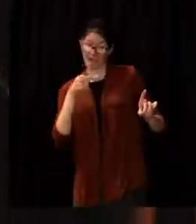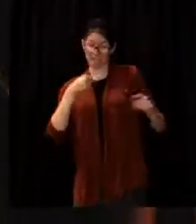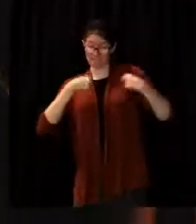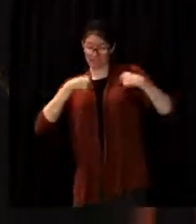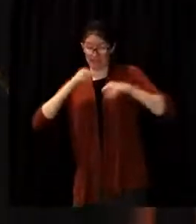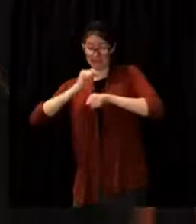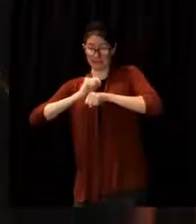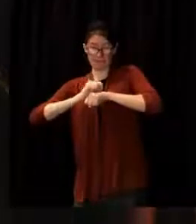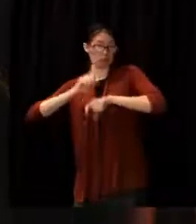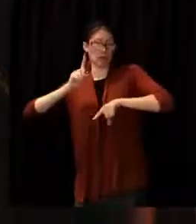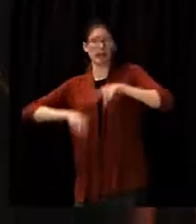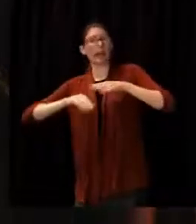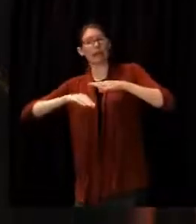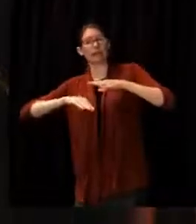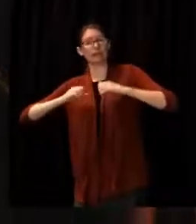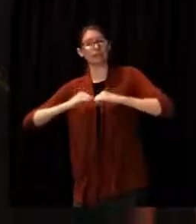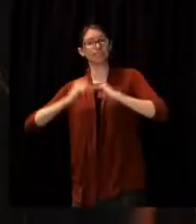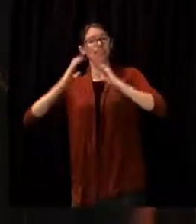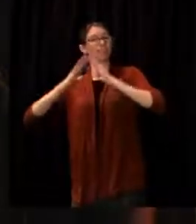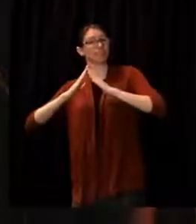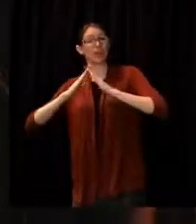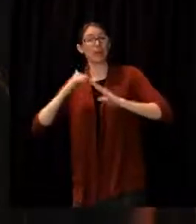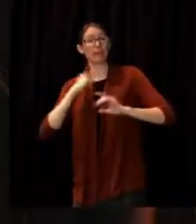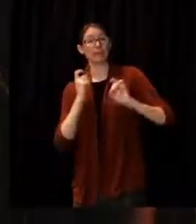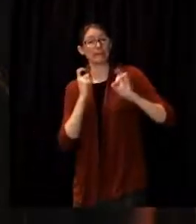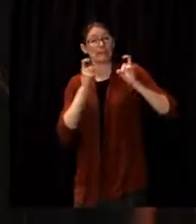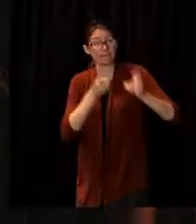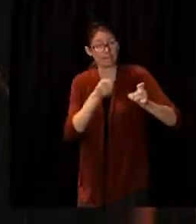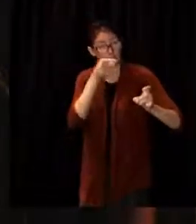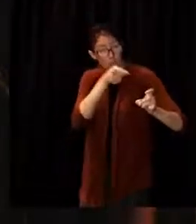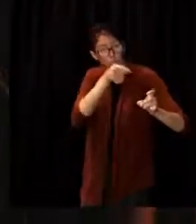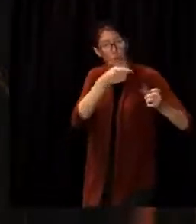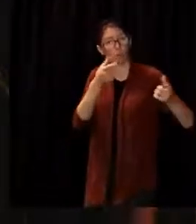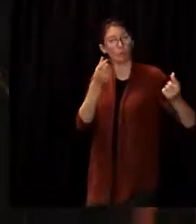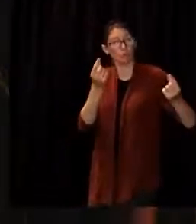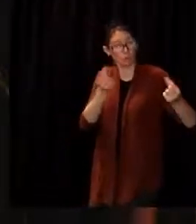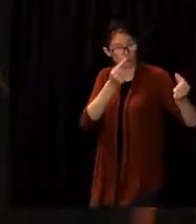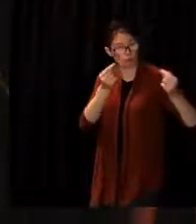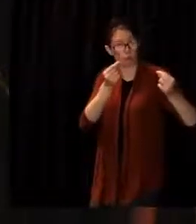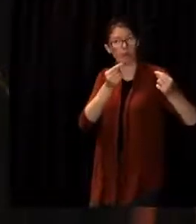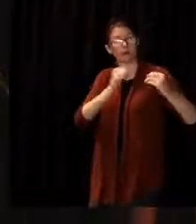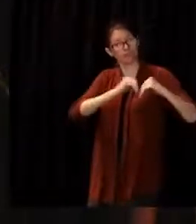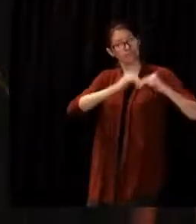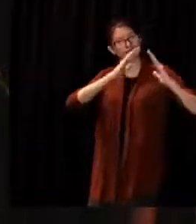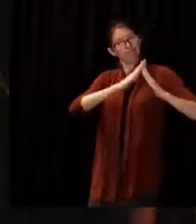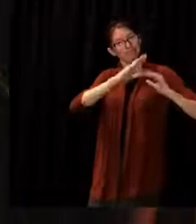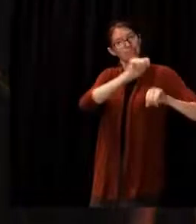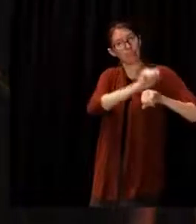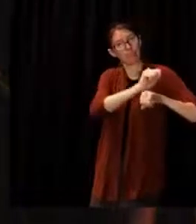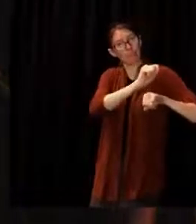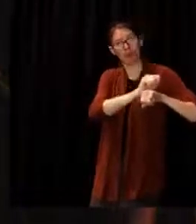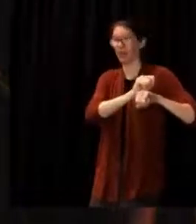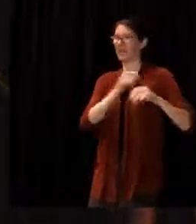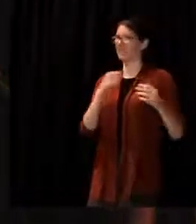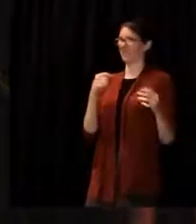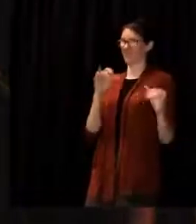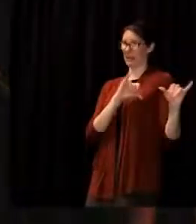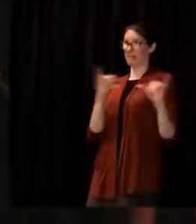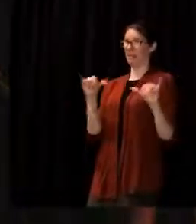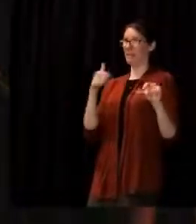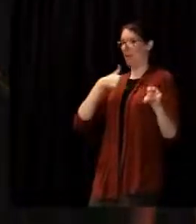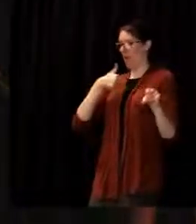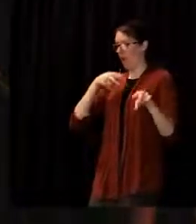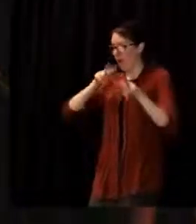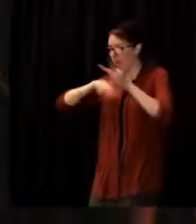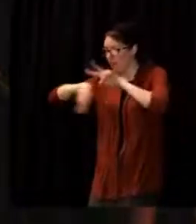build it. But I'm giving you everything you need to do so. And when we completed this, I looked at everything that we had, me and the elders